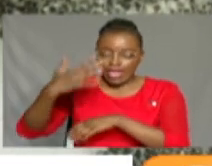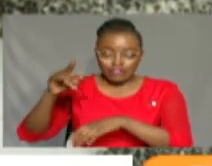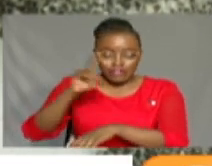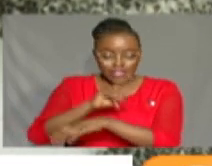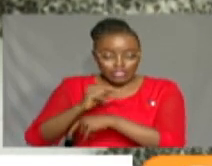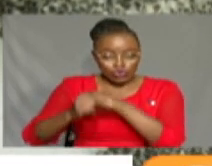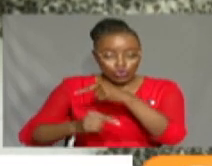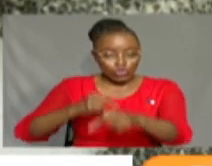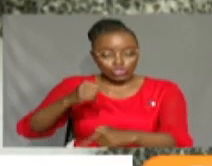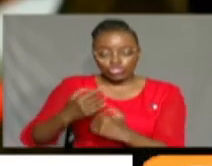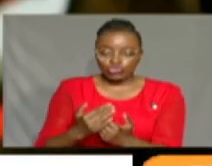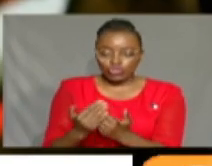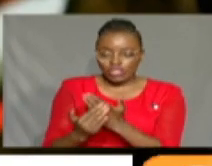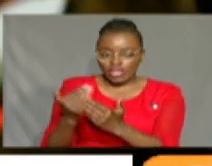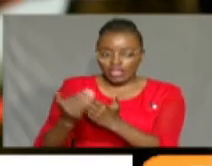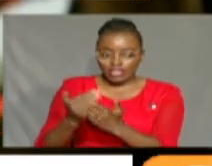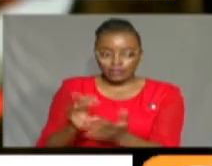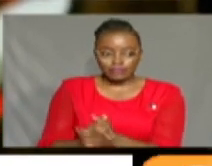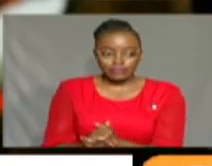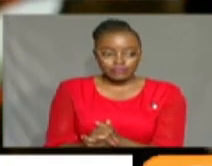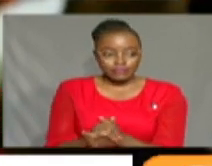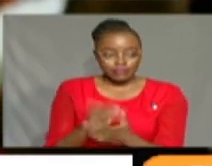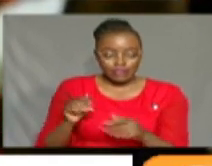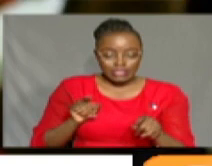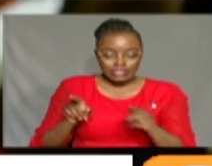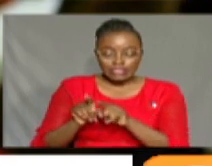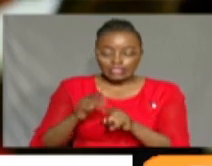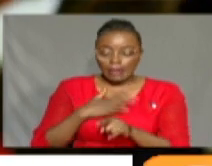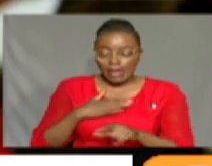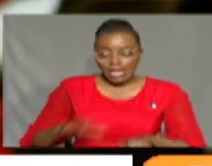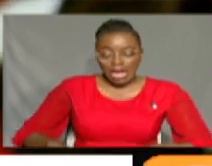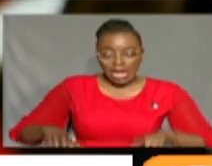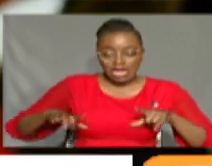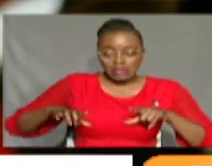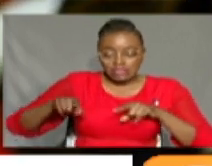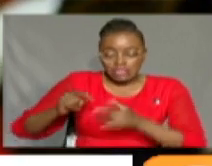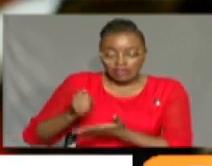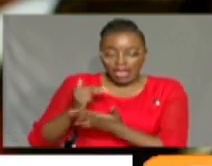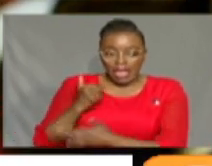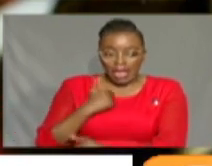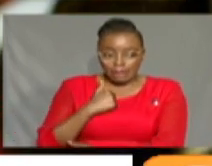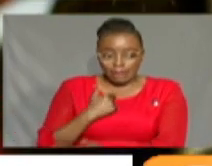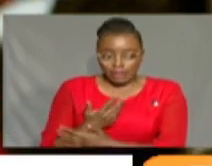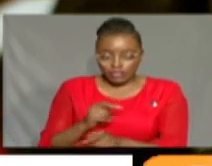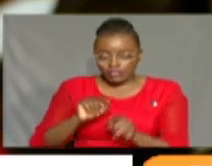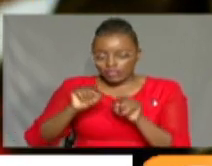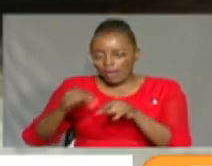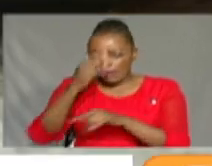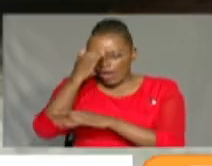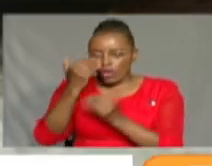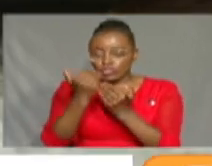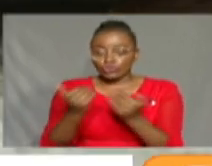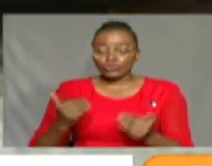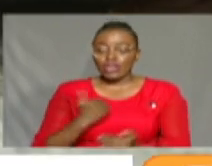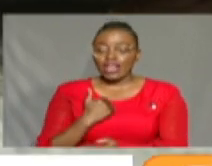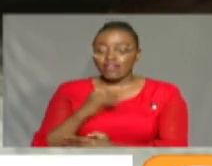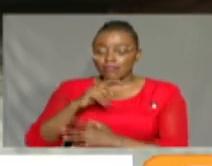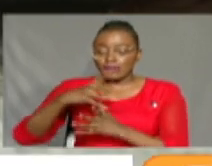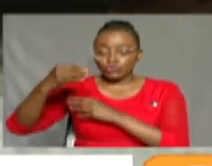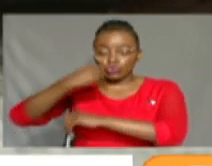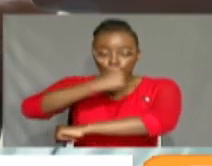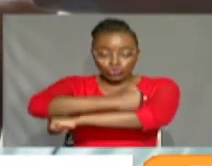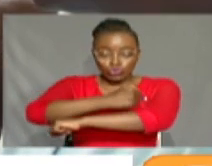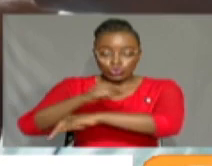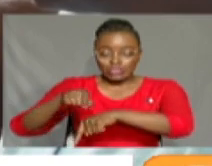day out. Kwa sasa naishi na sister yangu, yeye ndiye amekuwa akinisaidia. Ana hustle, anakuja akinisaidia juu nina watoto, lazima waende shule. Sasa